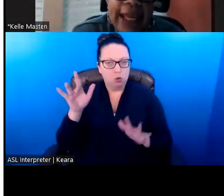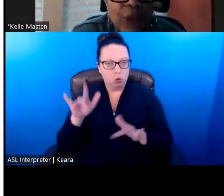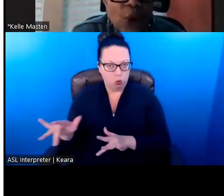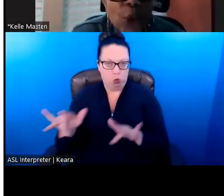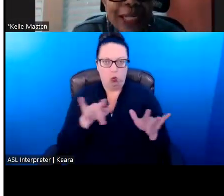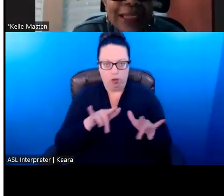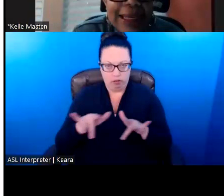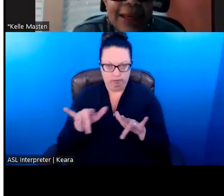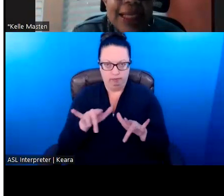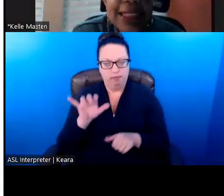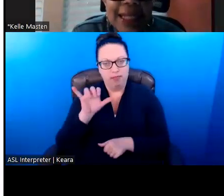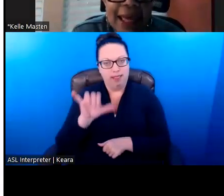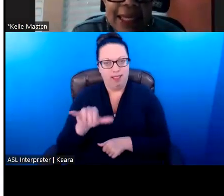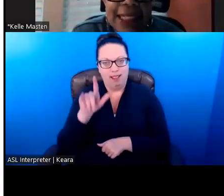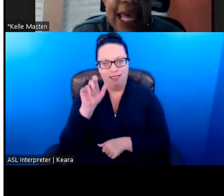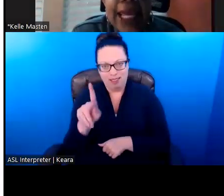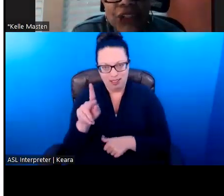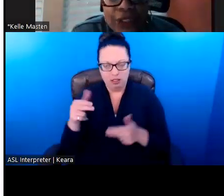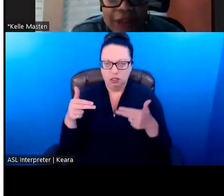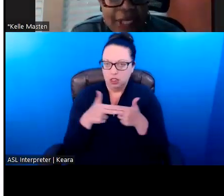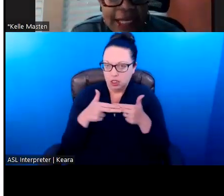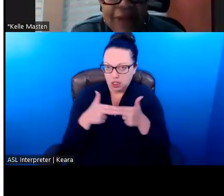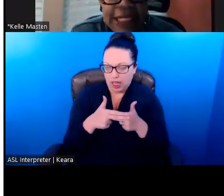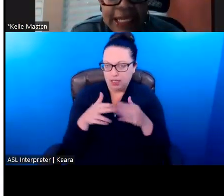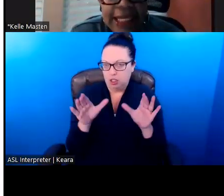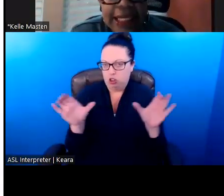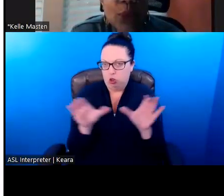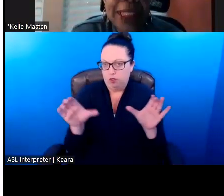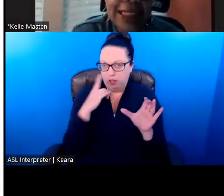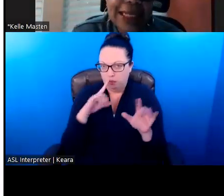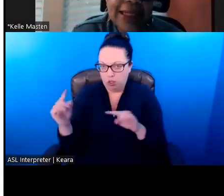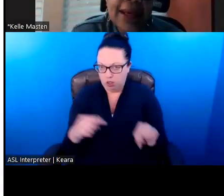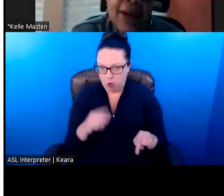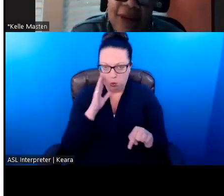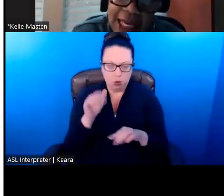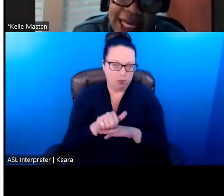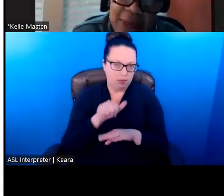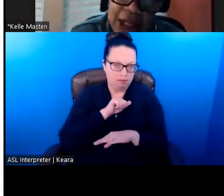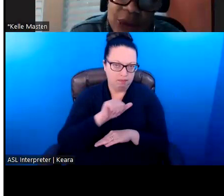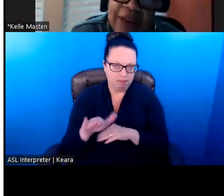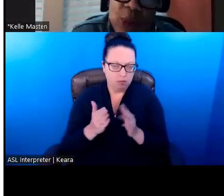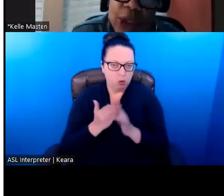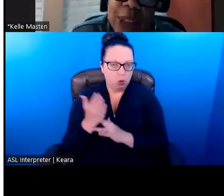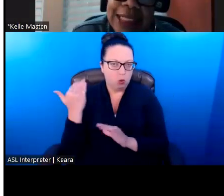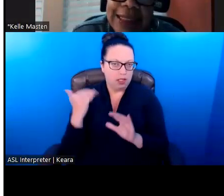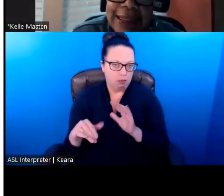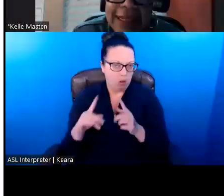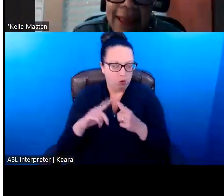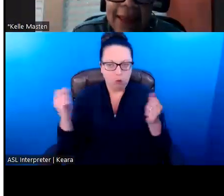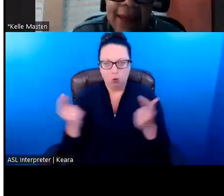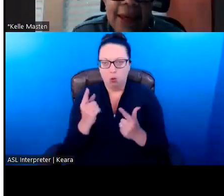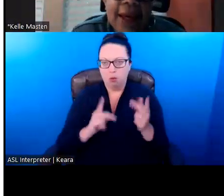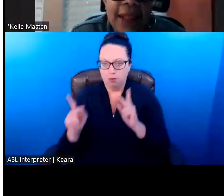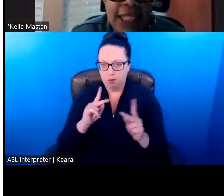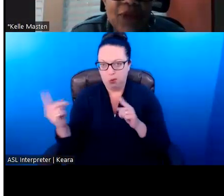recorded, and the recording link, slides, and a certificate of attendance will be sent via email to everyone who attended